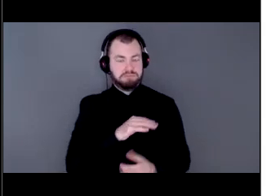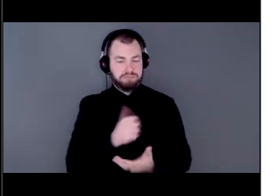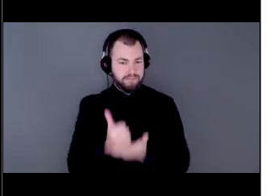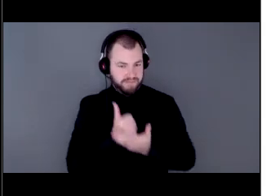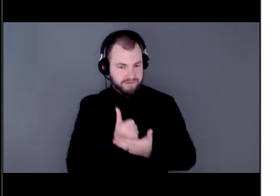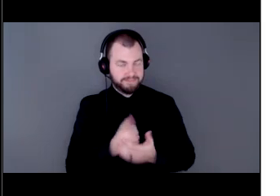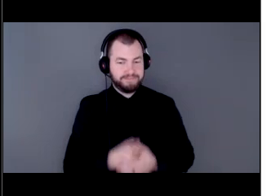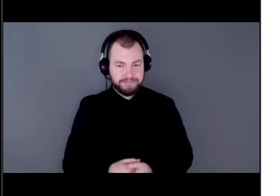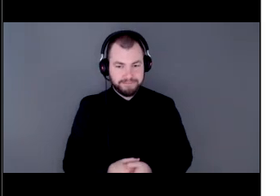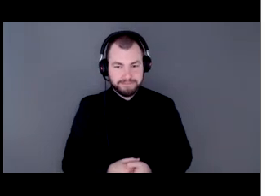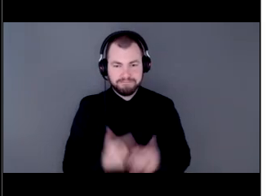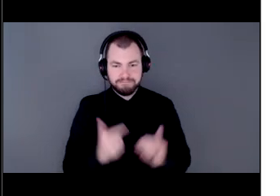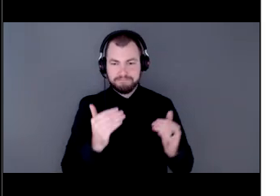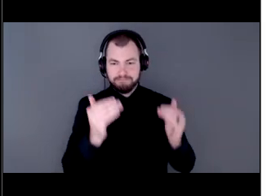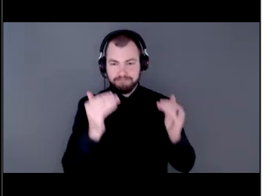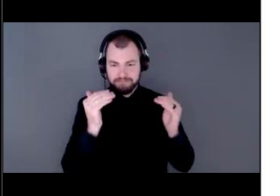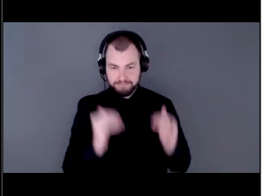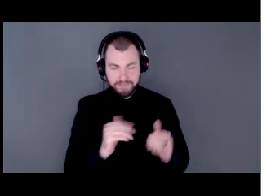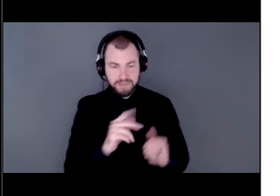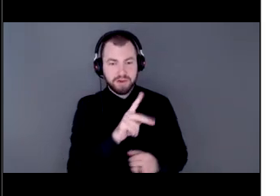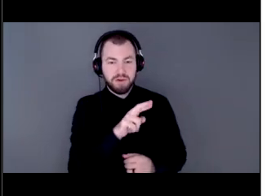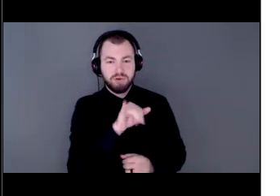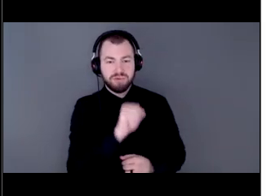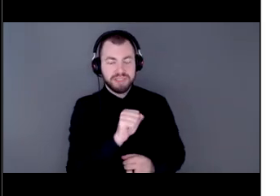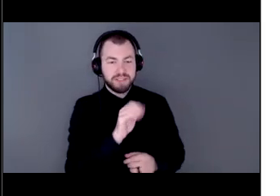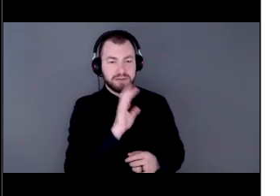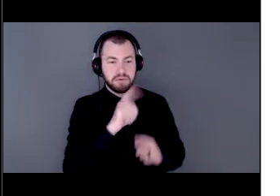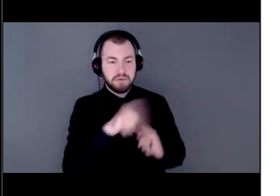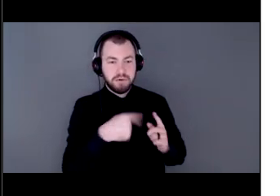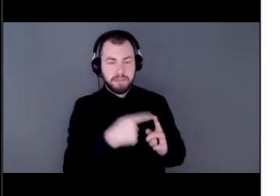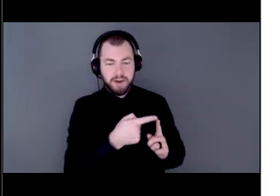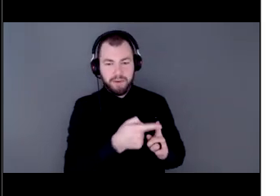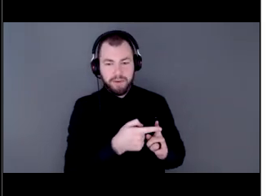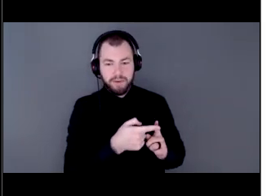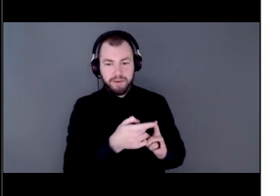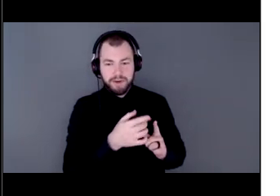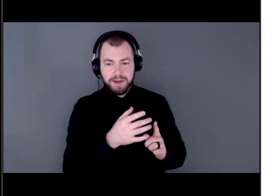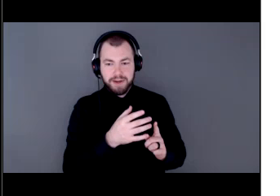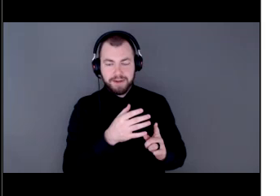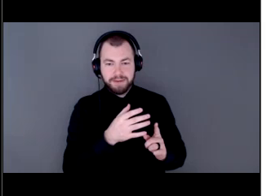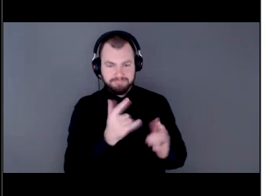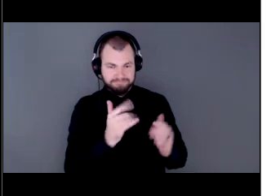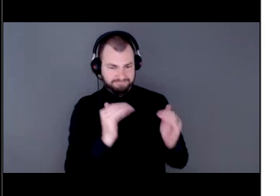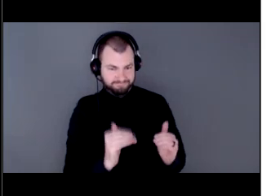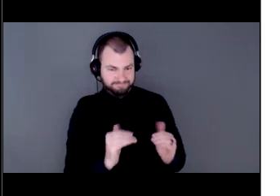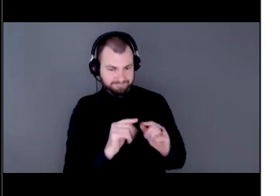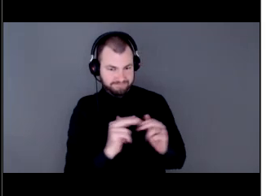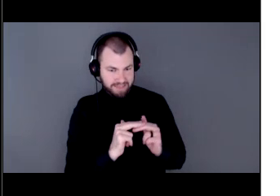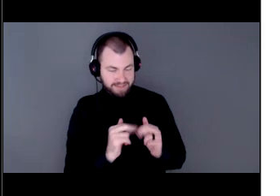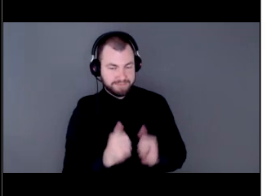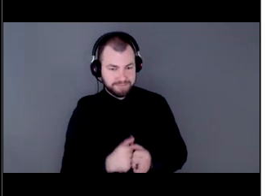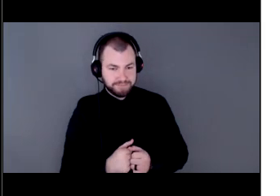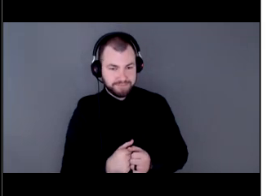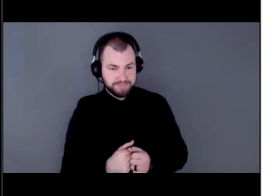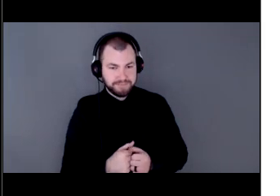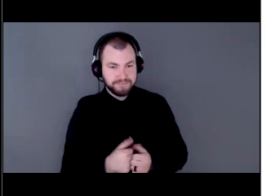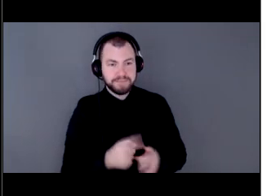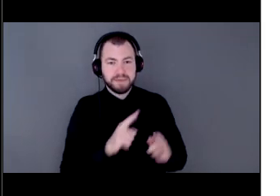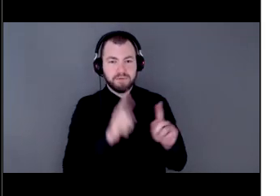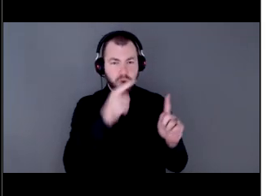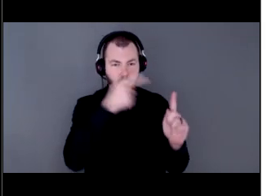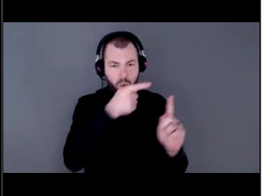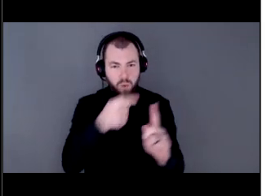And next, Chris is going to tell you a little bit about, if you go to the next slide, the different goals that we